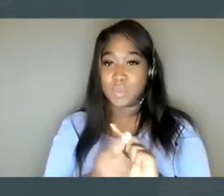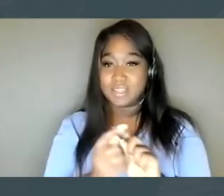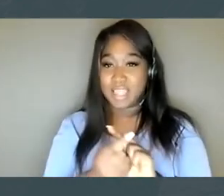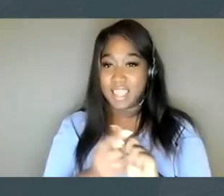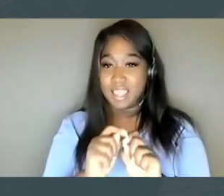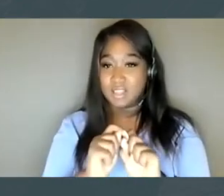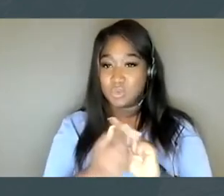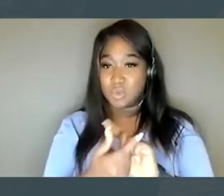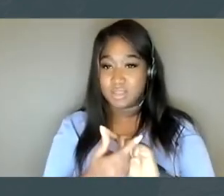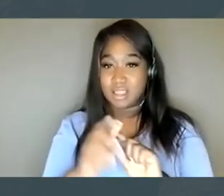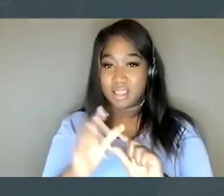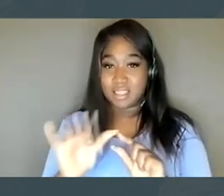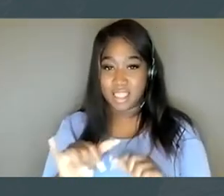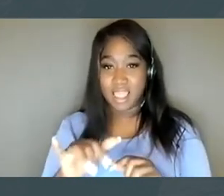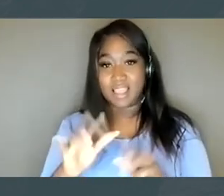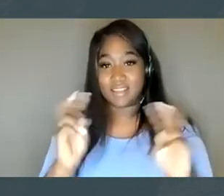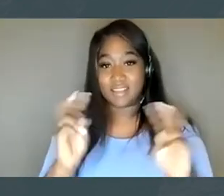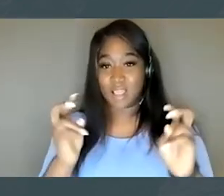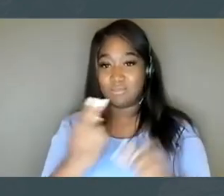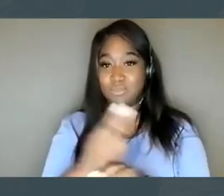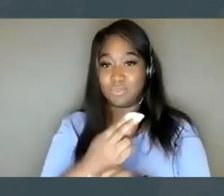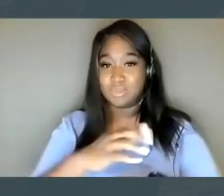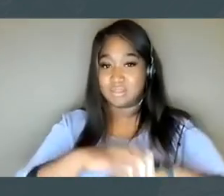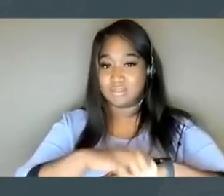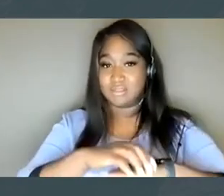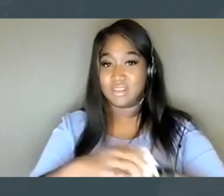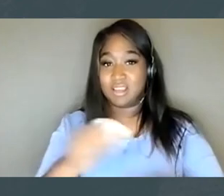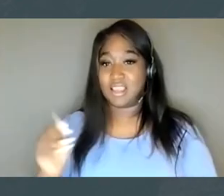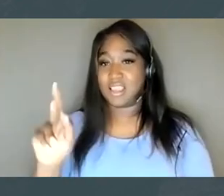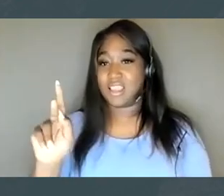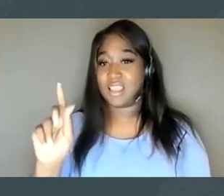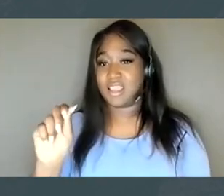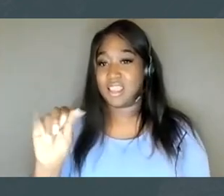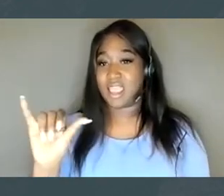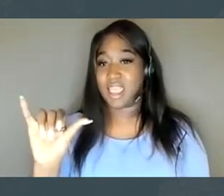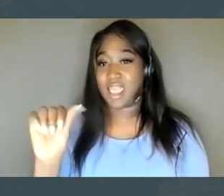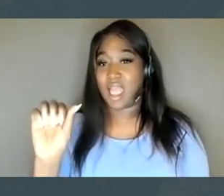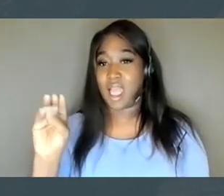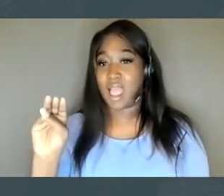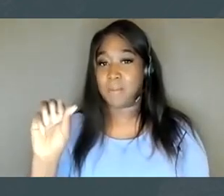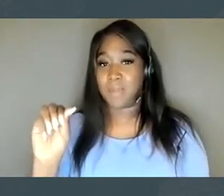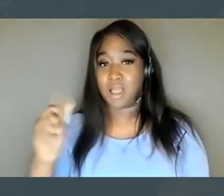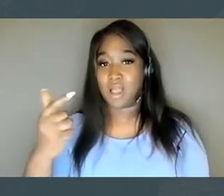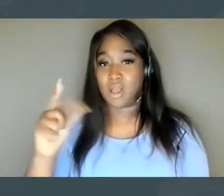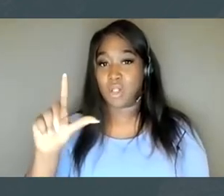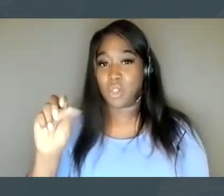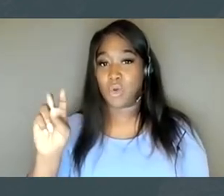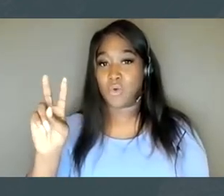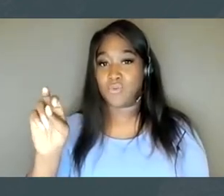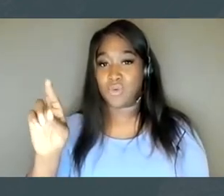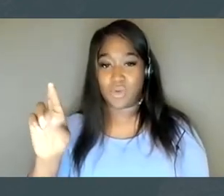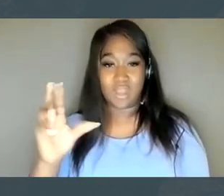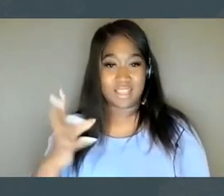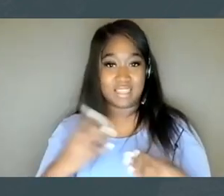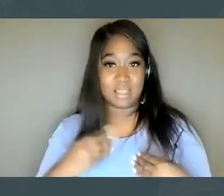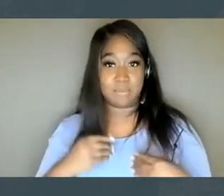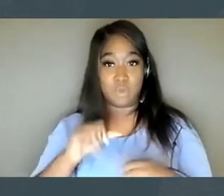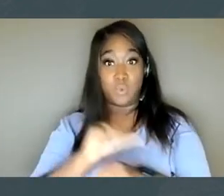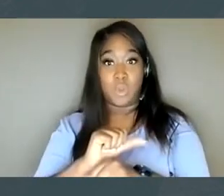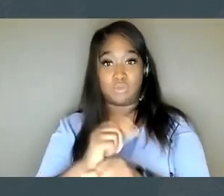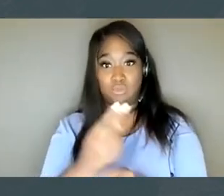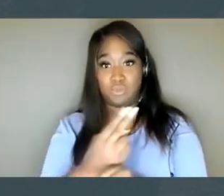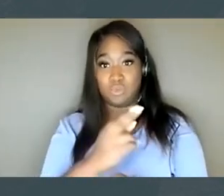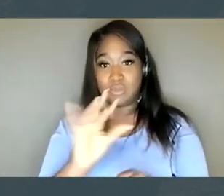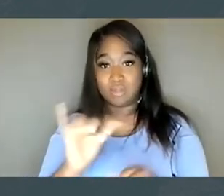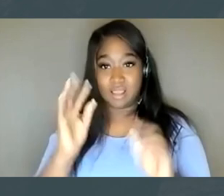And Kayama Glover accepted to work with that title. So I kind of imposed my title because this is how the book sounded